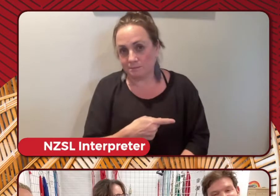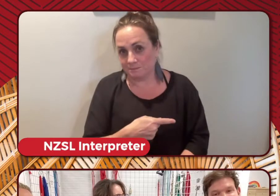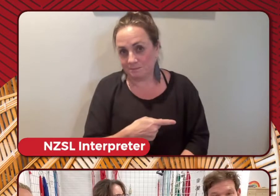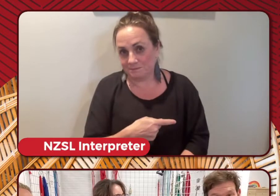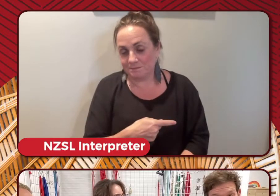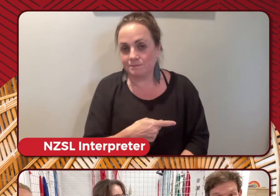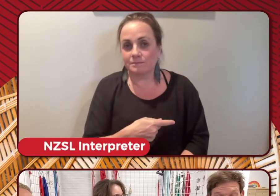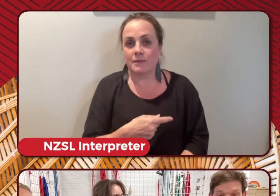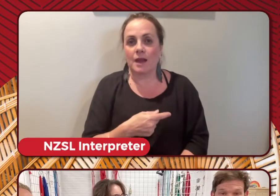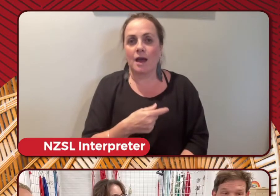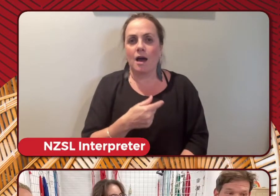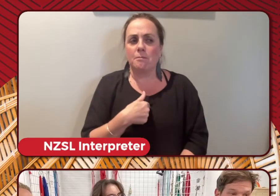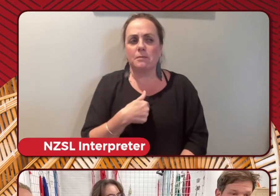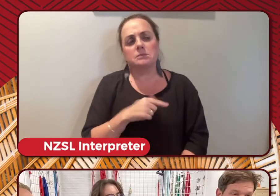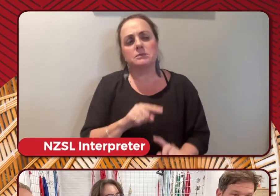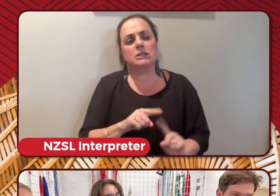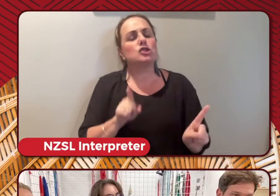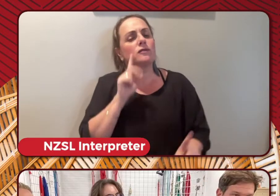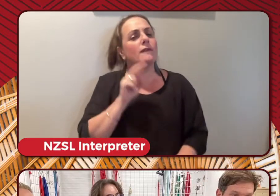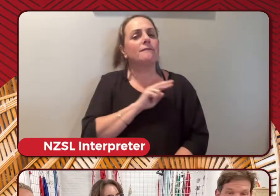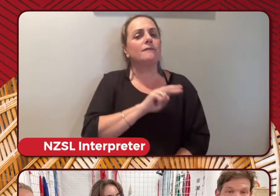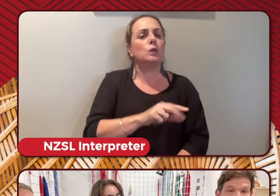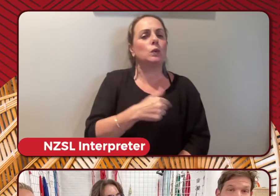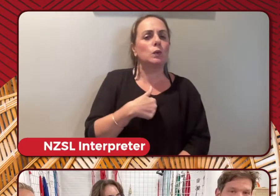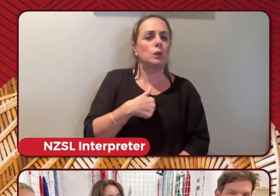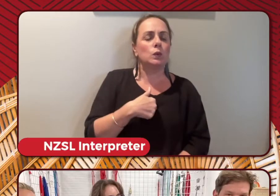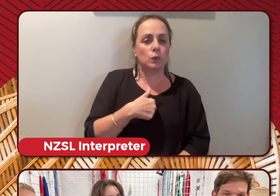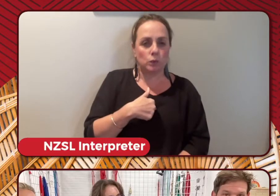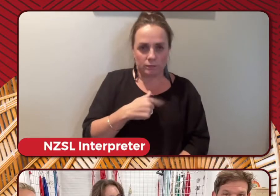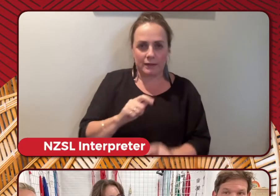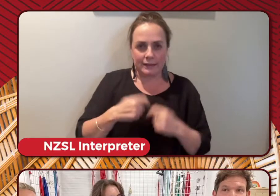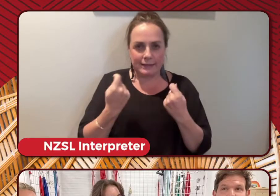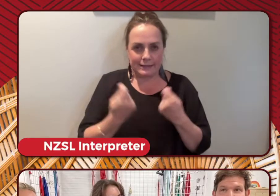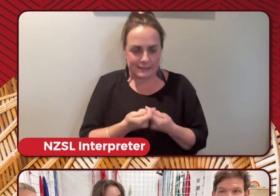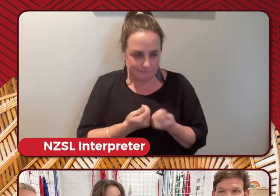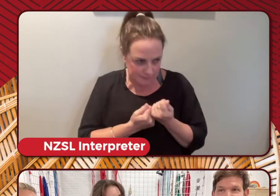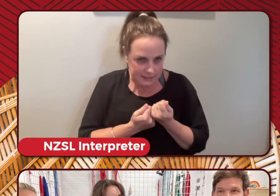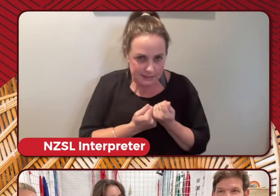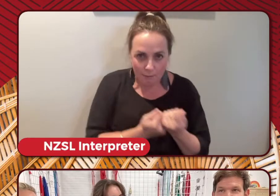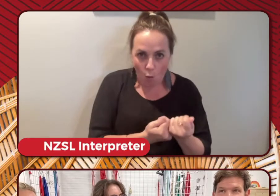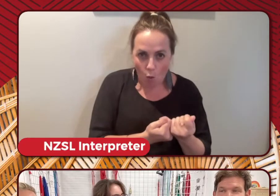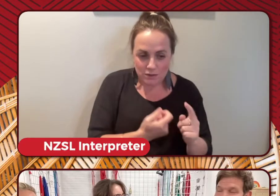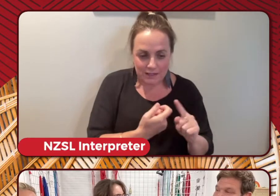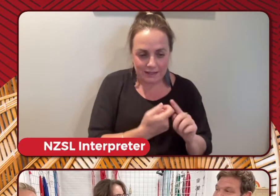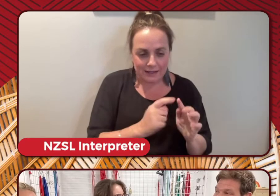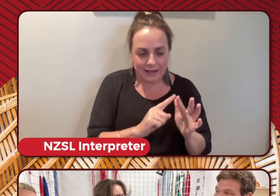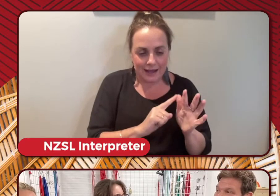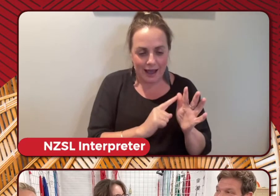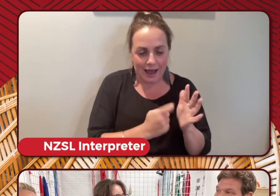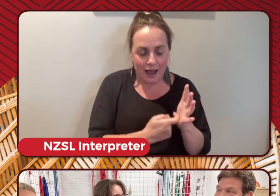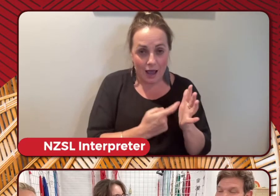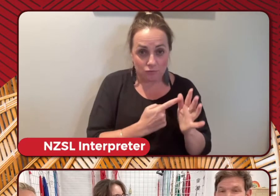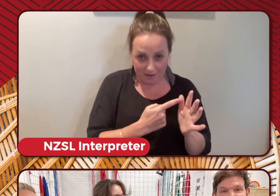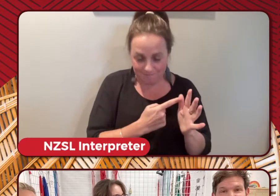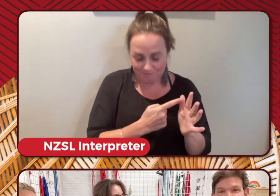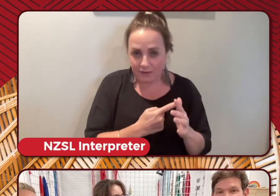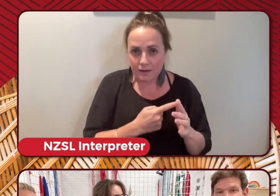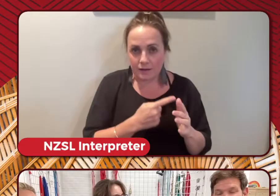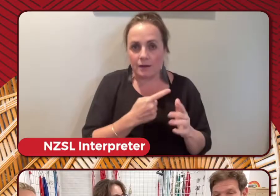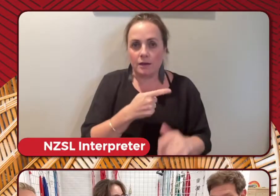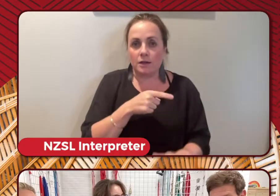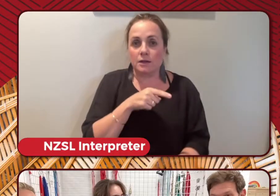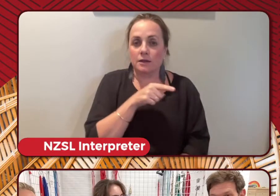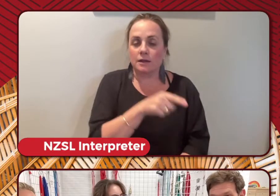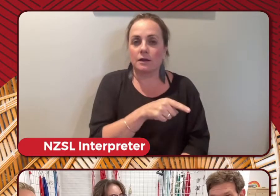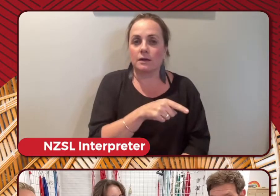I didn't see it quite like that, and the whole team got behind Kiara. And how many steps we got Kiara taking,